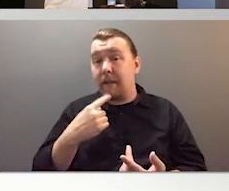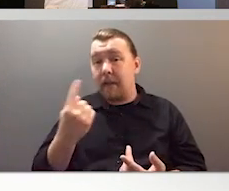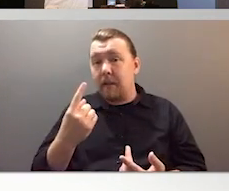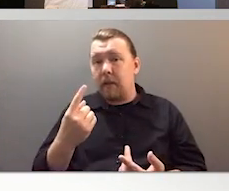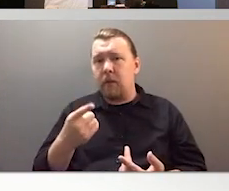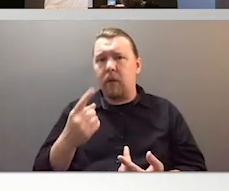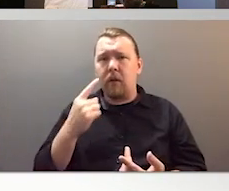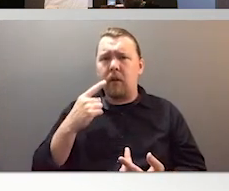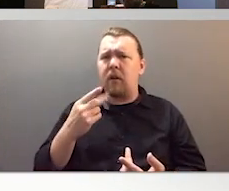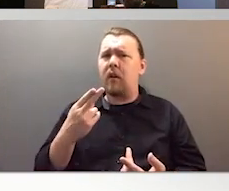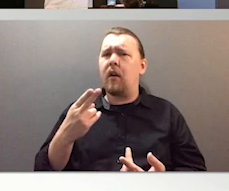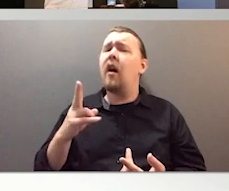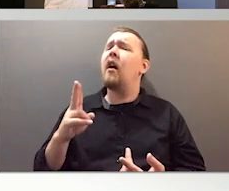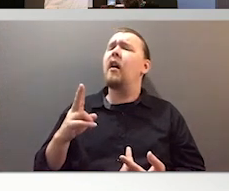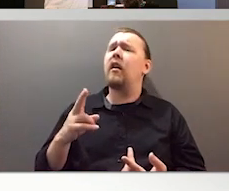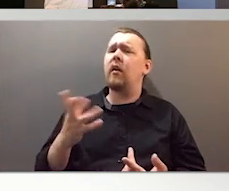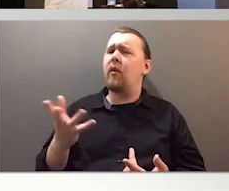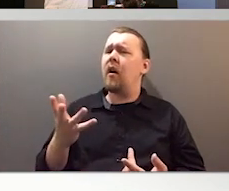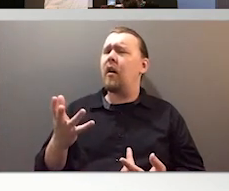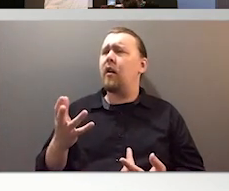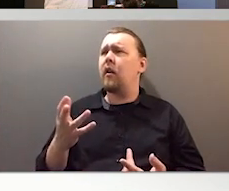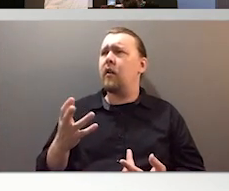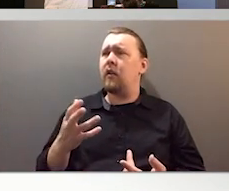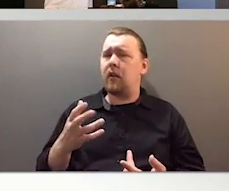with very minimal both receptive and